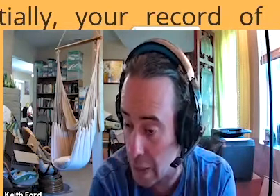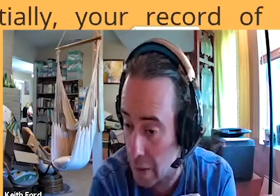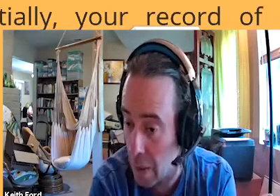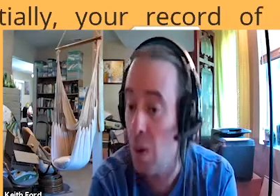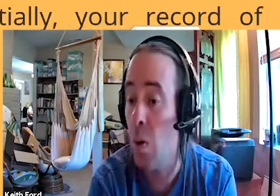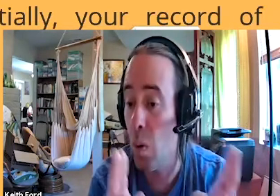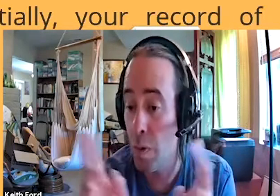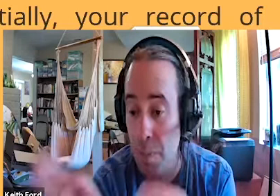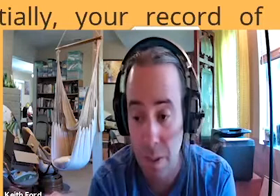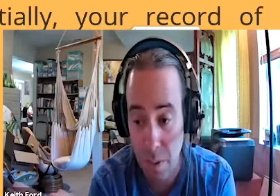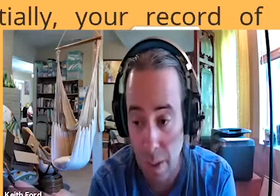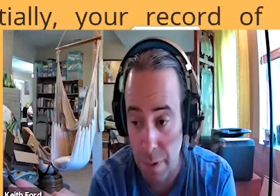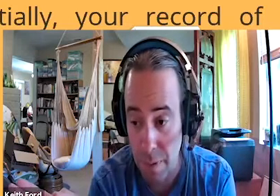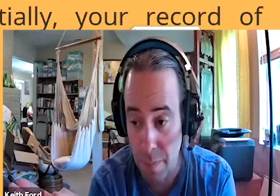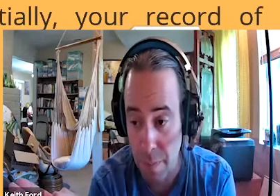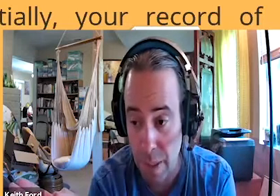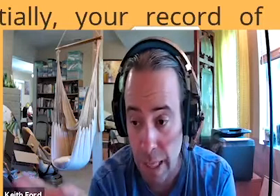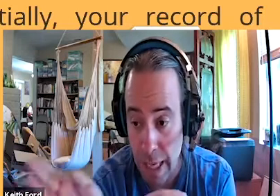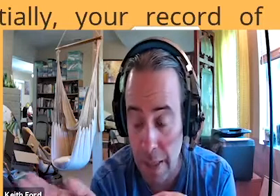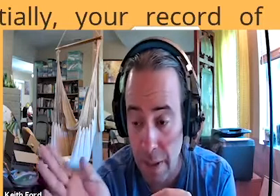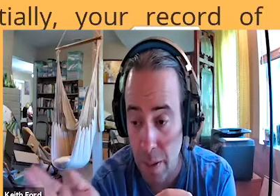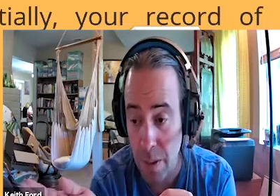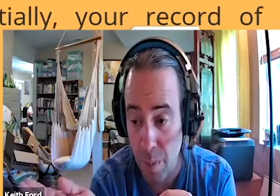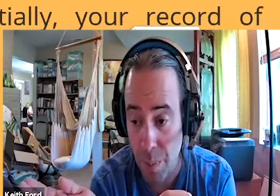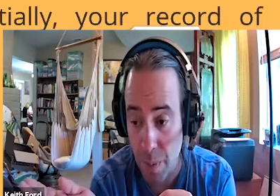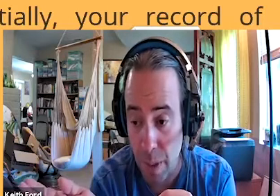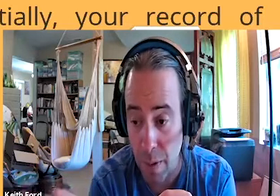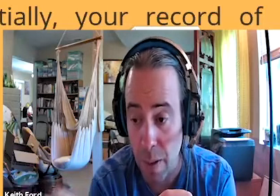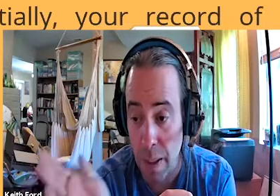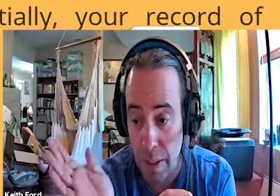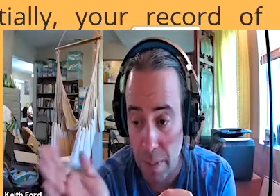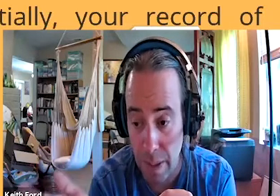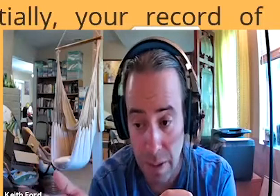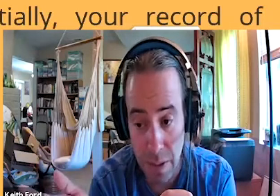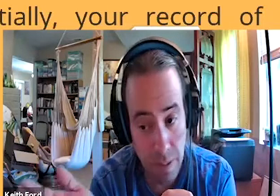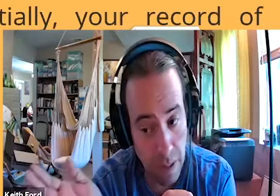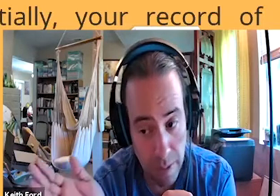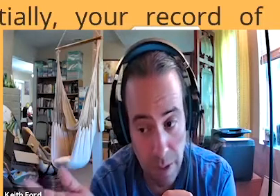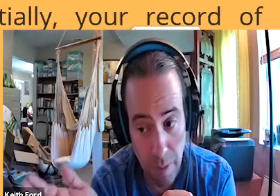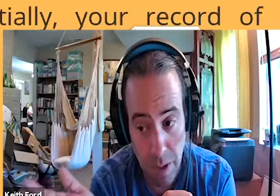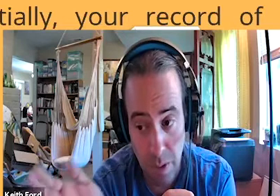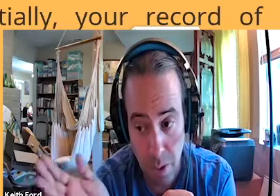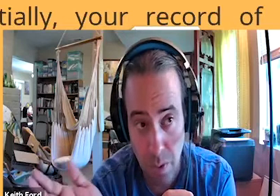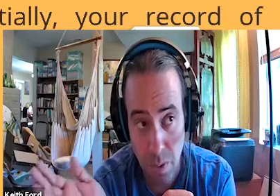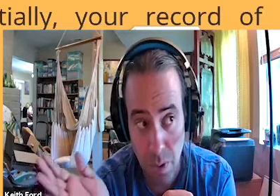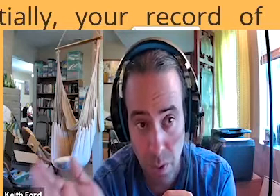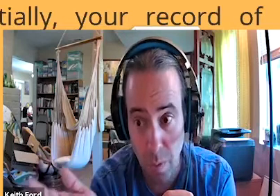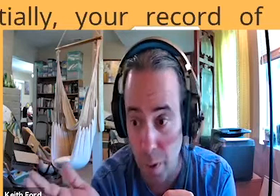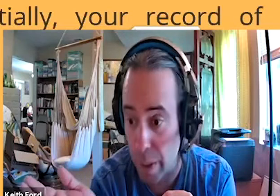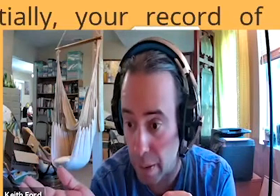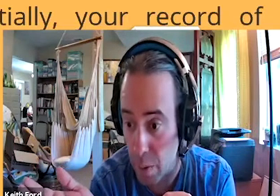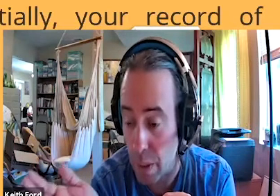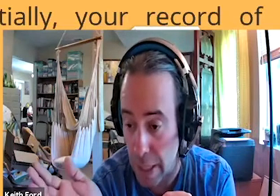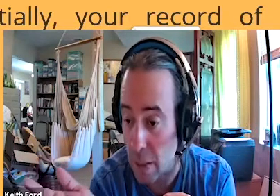your dean or from the district office. Anything that goes into your permanent record is subject to